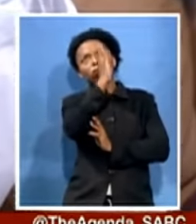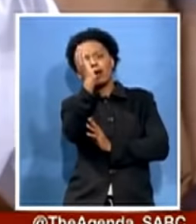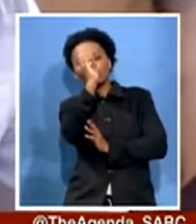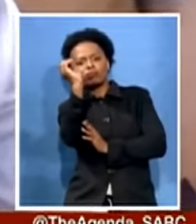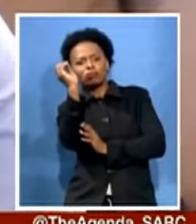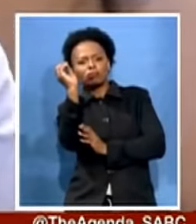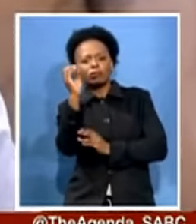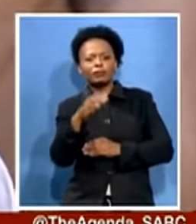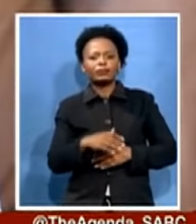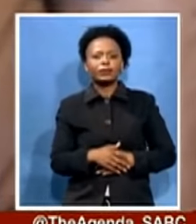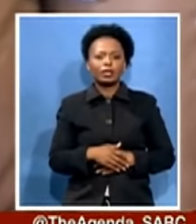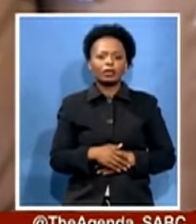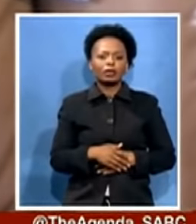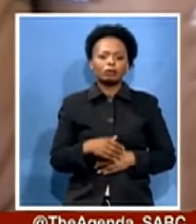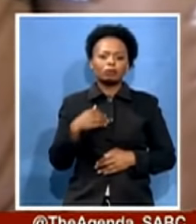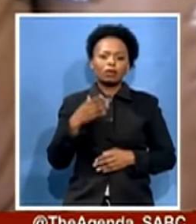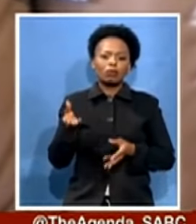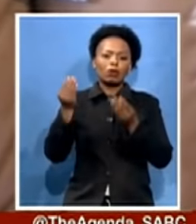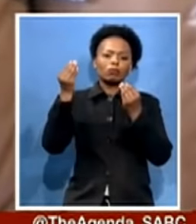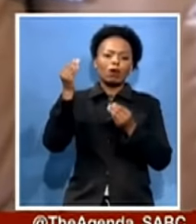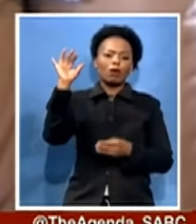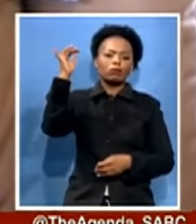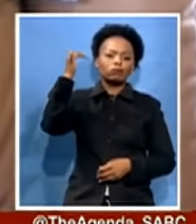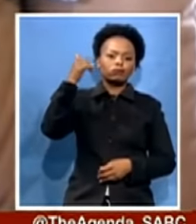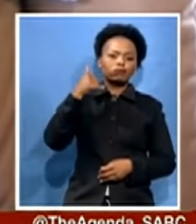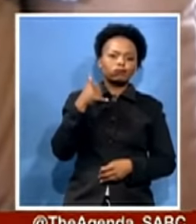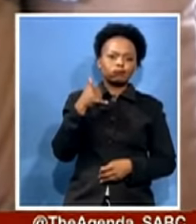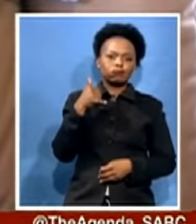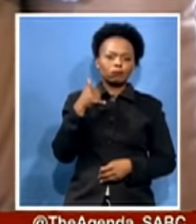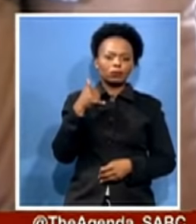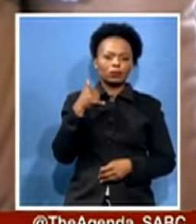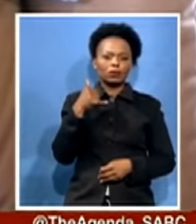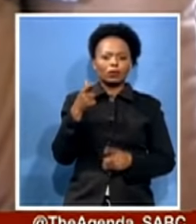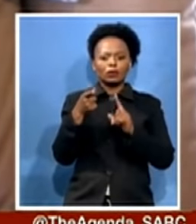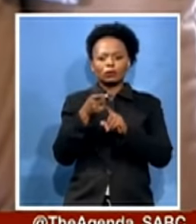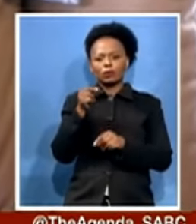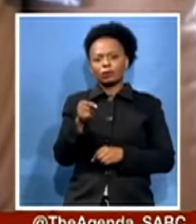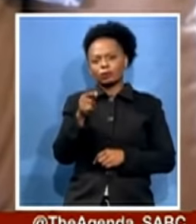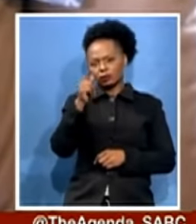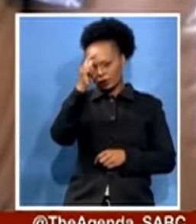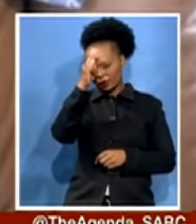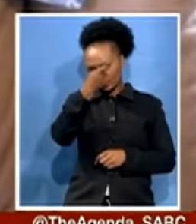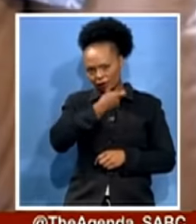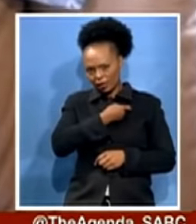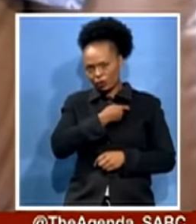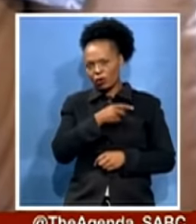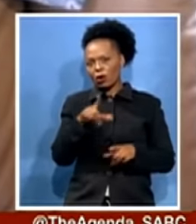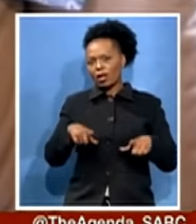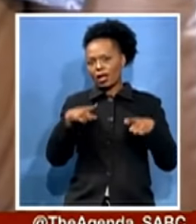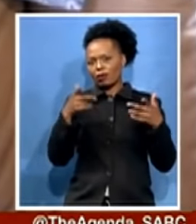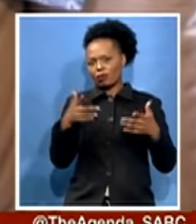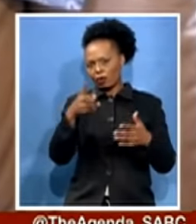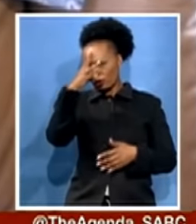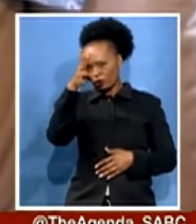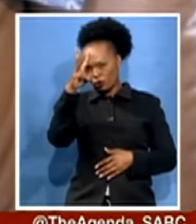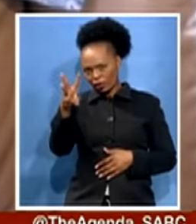evela kundodakazi wala ekhaya omdala ohlala ePretoria, wathi uthola i-call